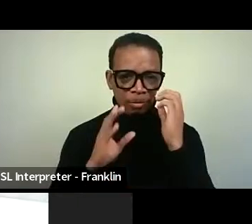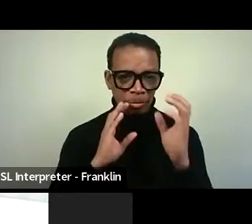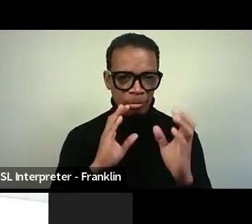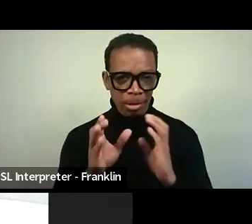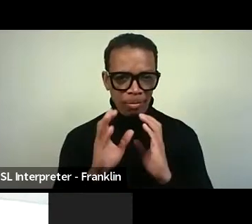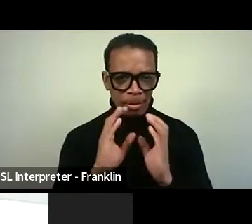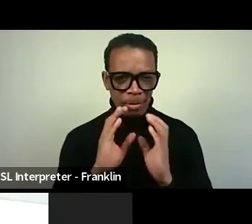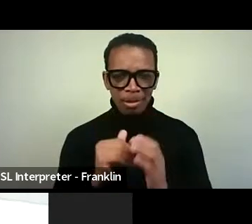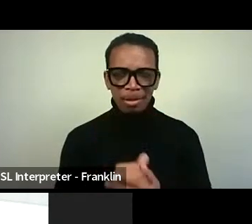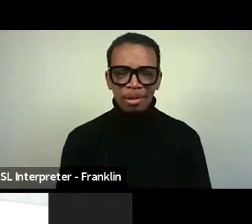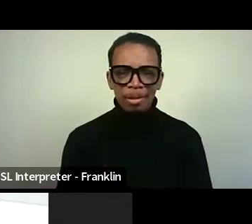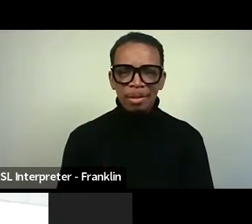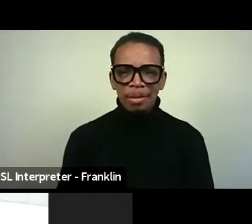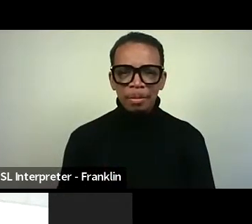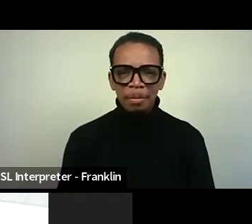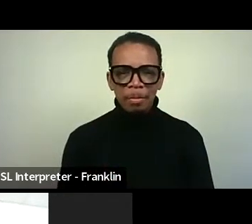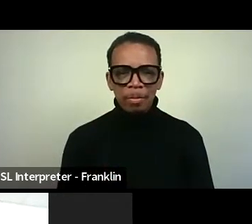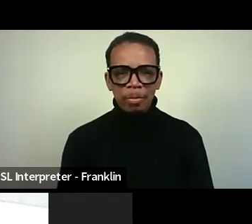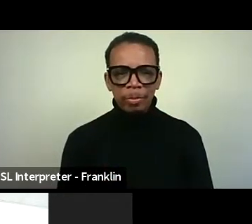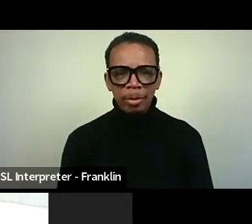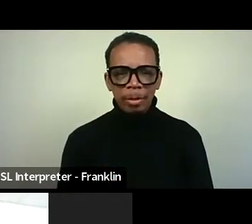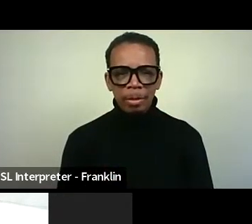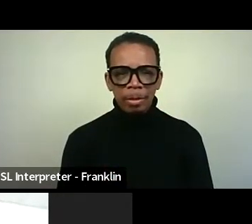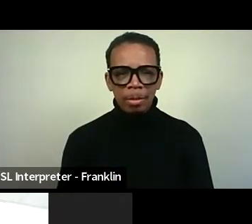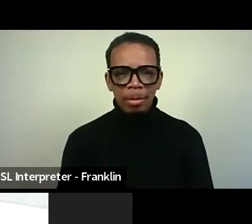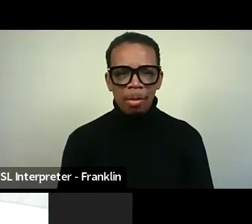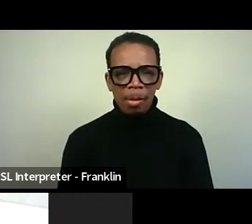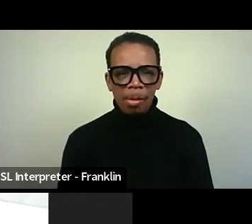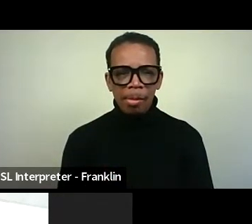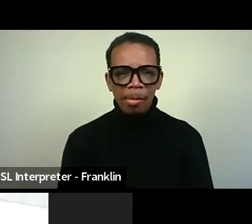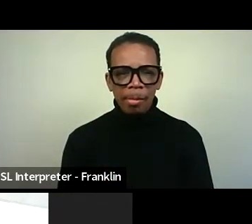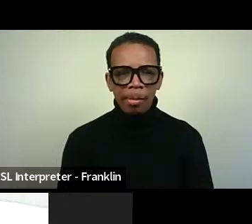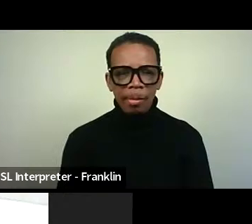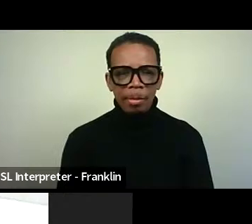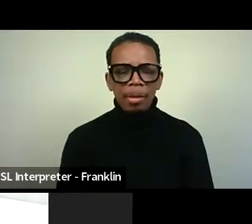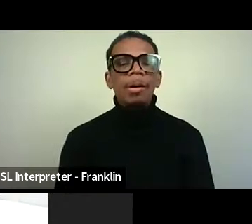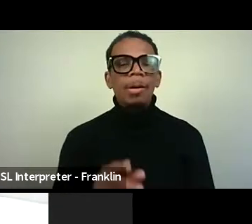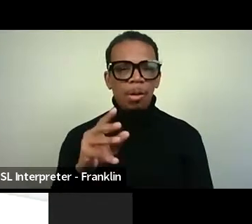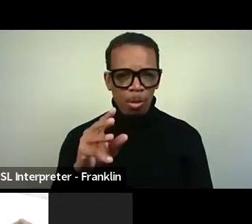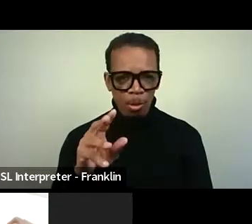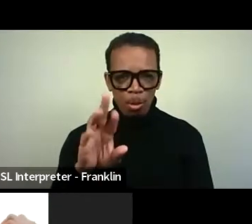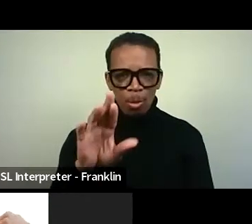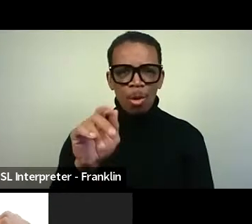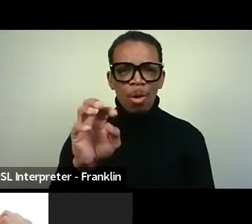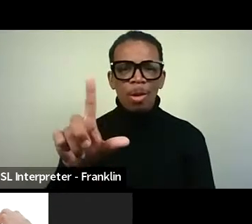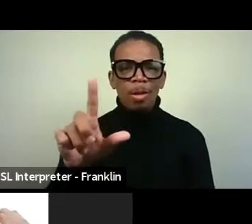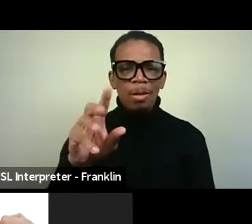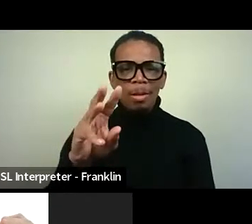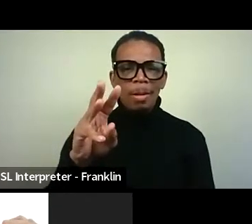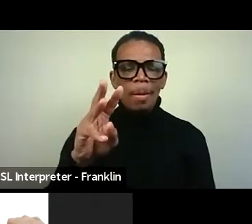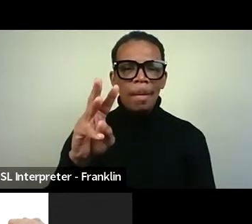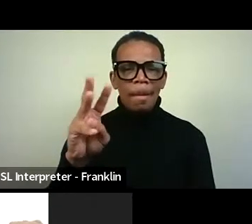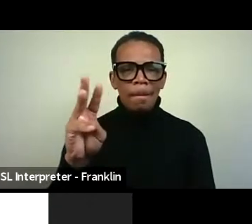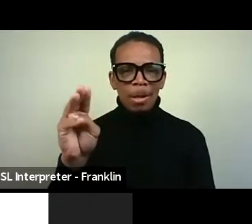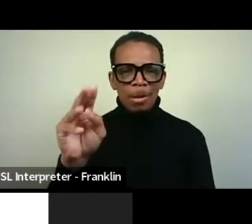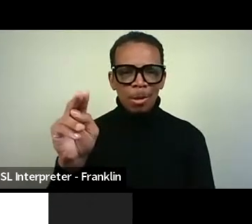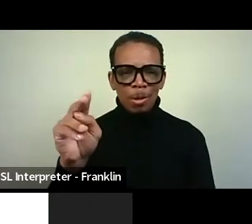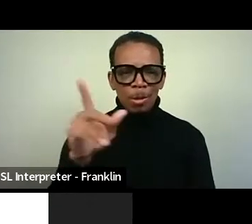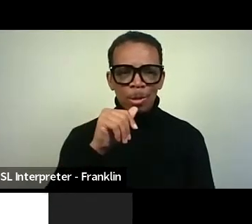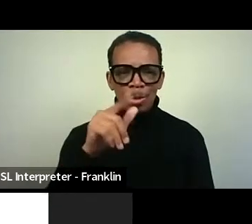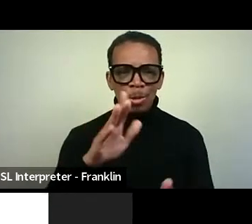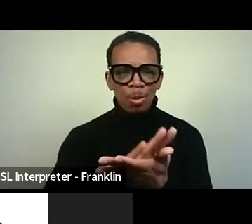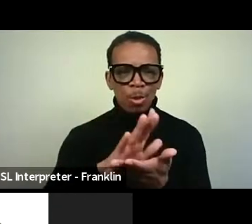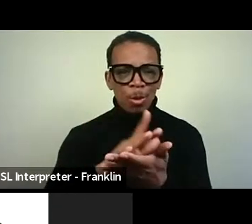conversation here. Our rural Minnesota location just incorporated a BSU in one of our middle schools, which unfortunately